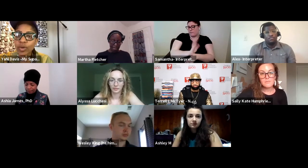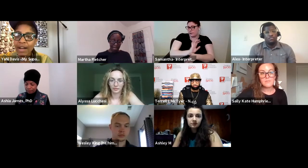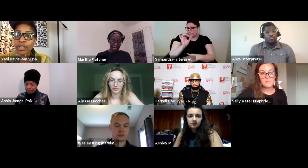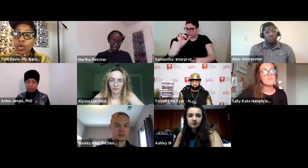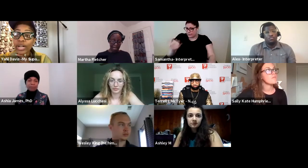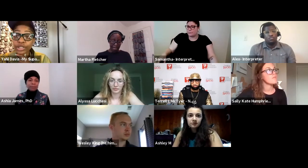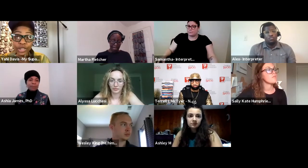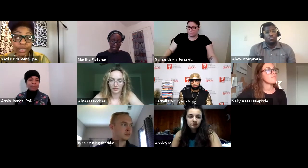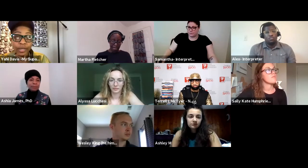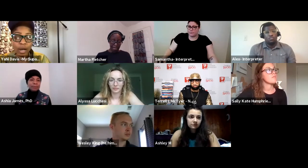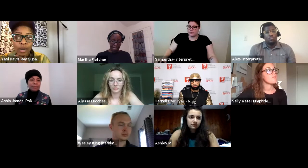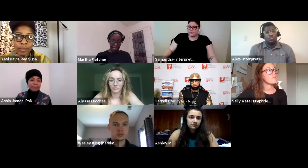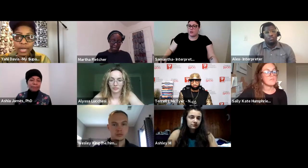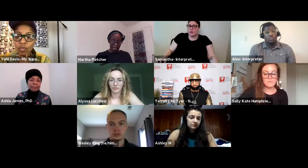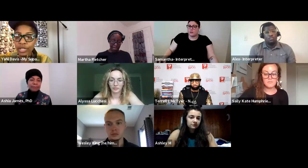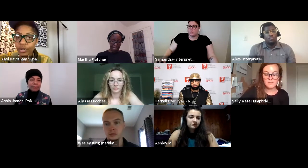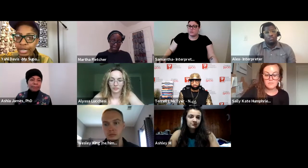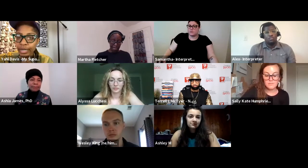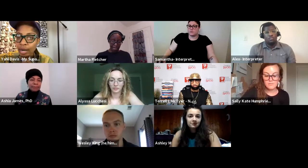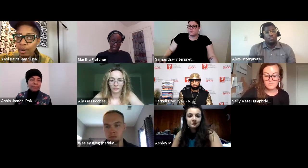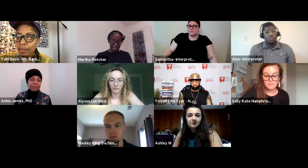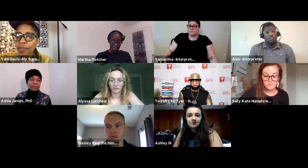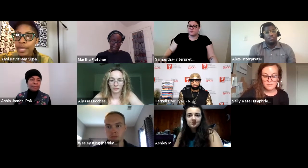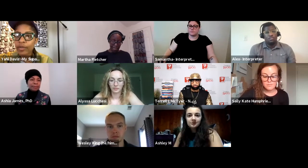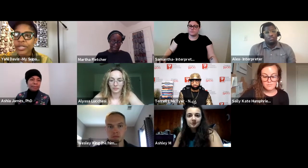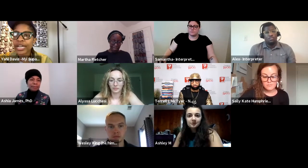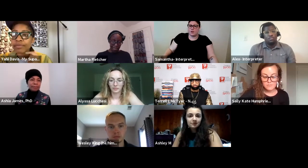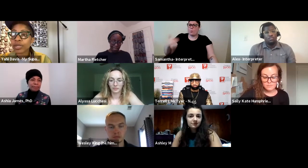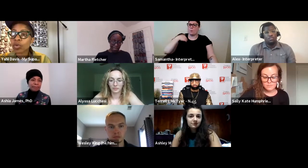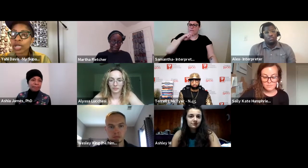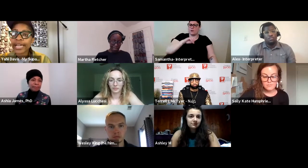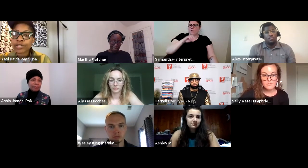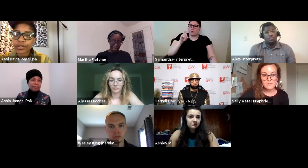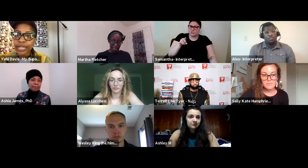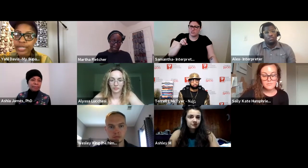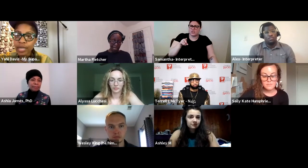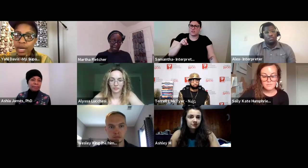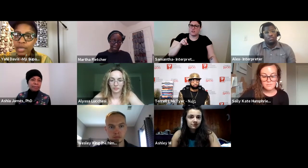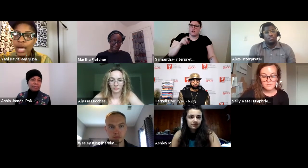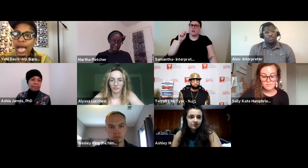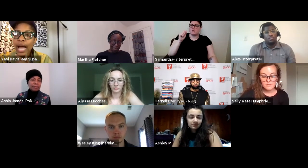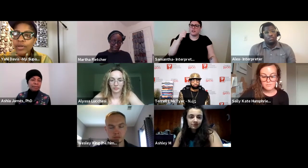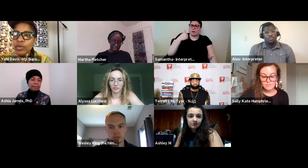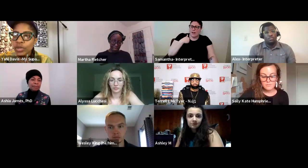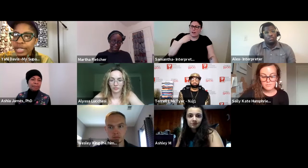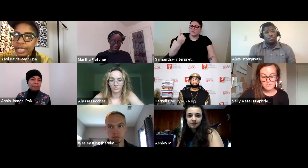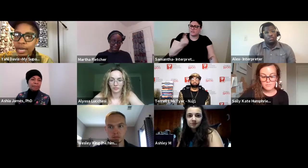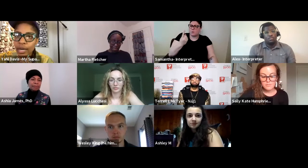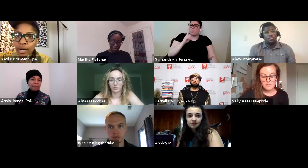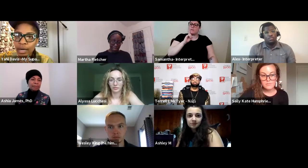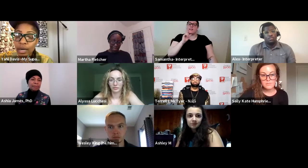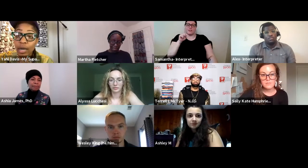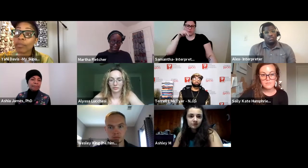We do have a question, and I'm wondering if we can have someone answer this. How can